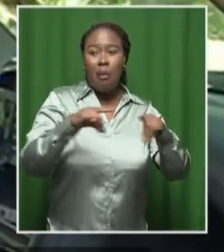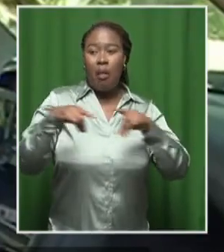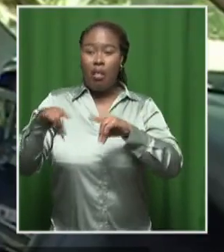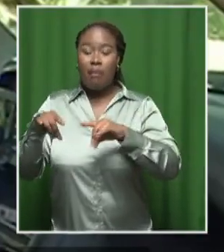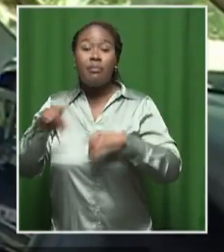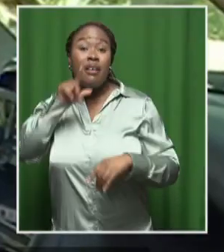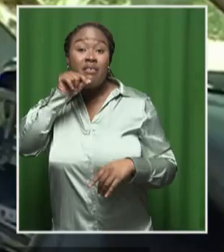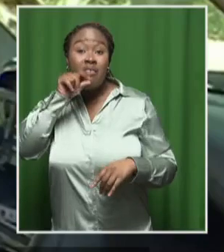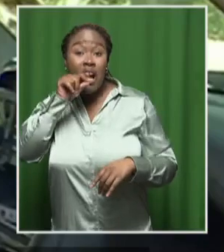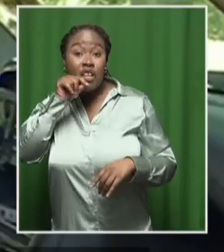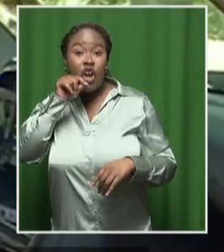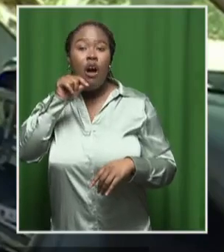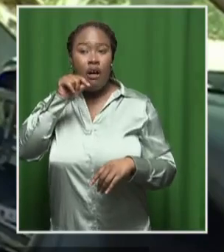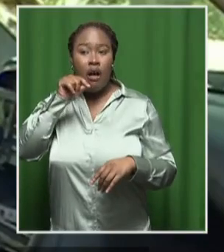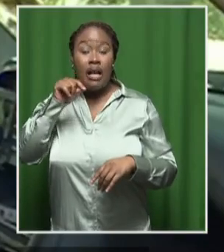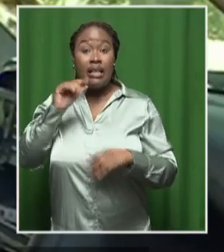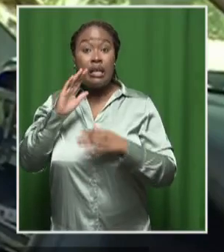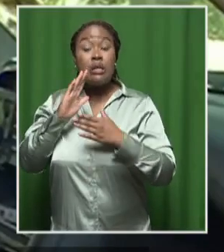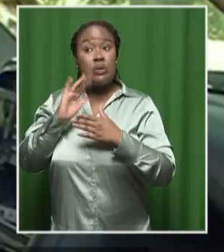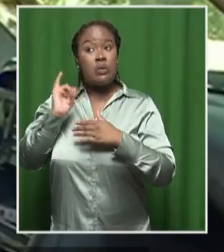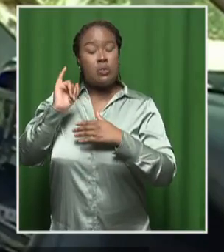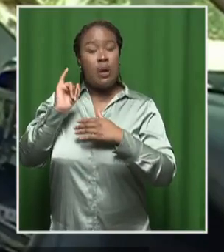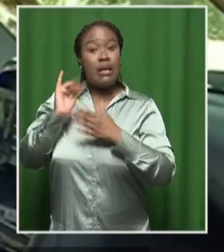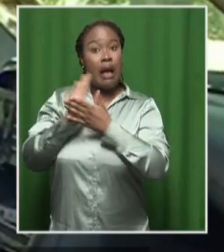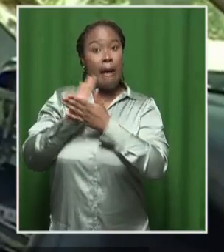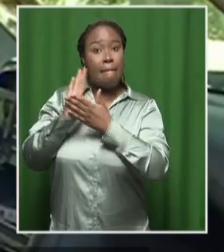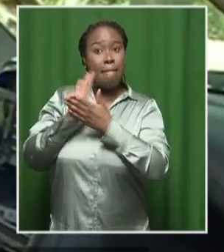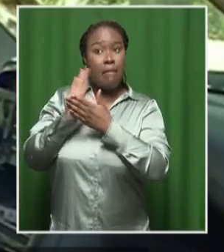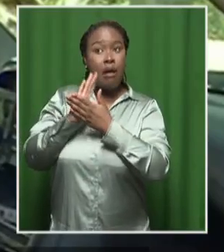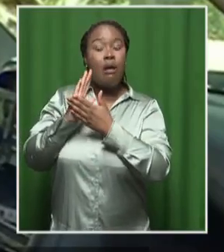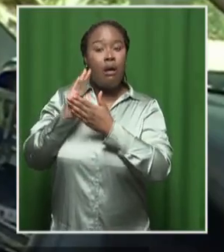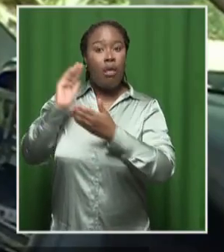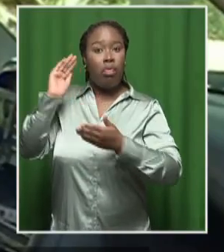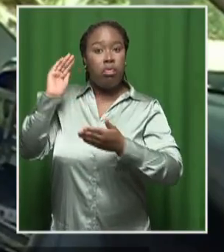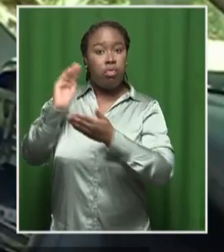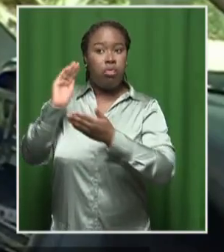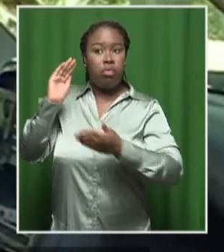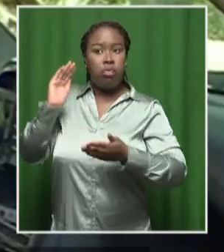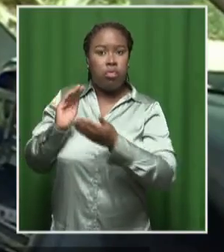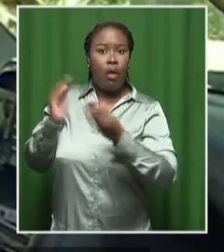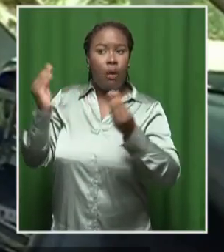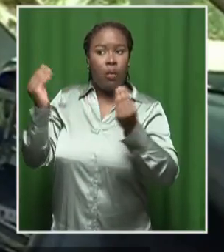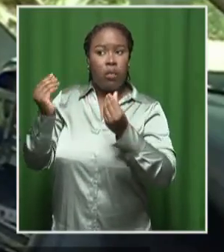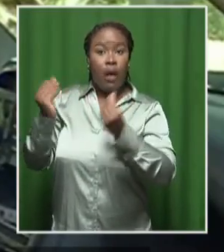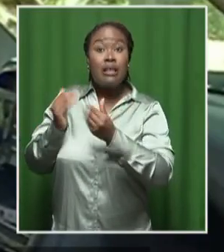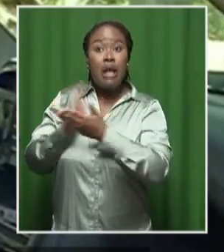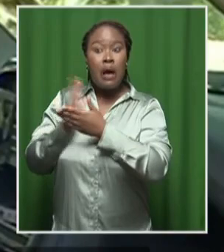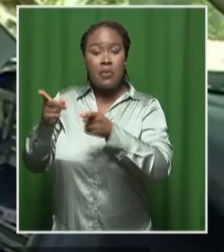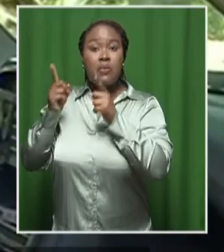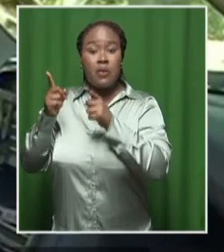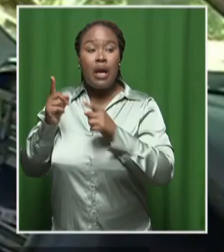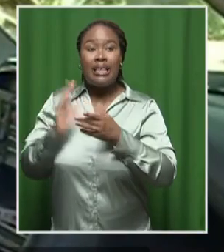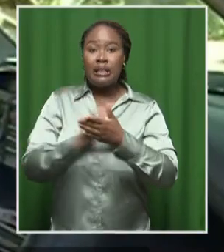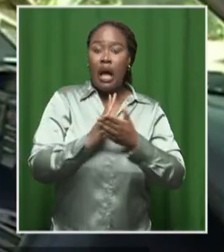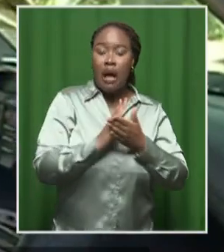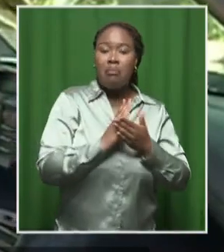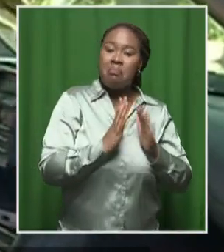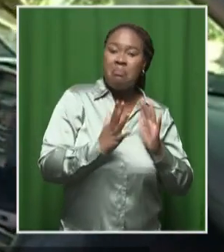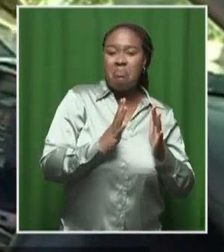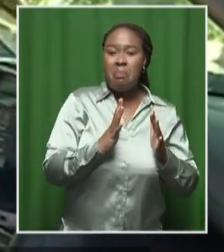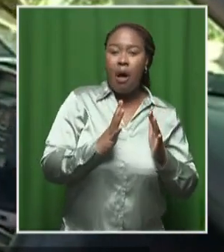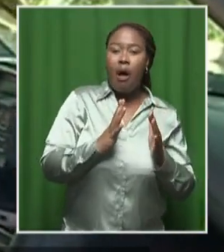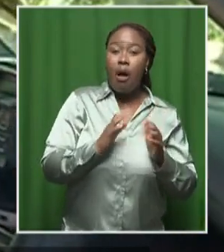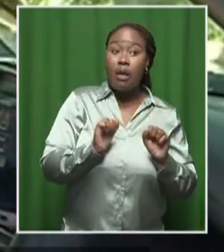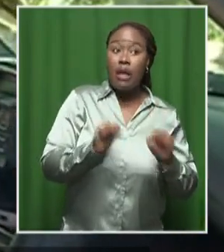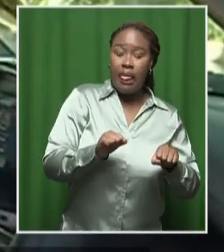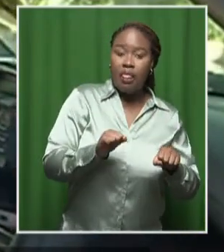is on a level of endangerment. Some are vulnerable to endangered, some are critically endangered to,